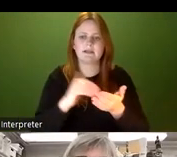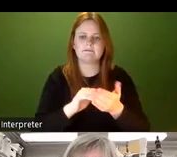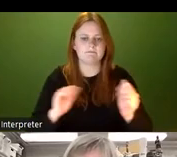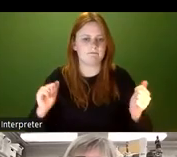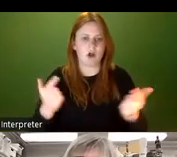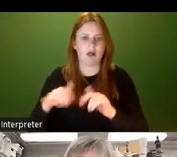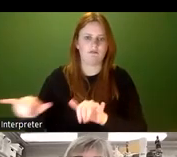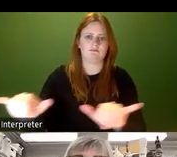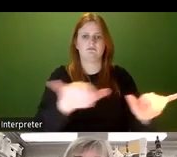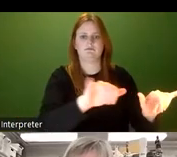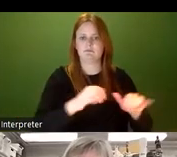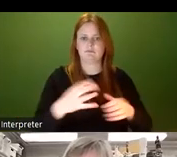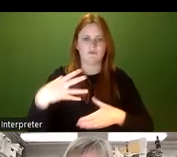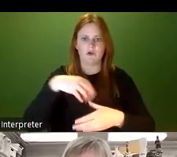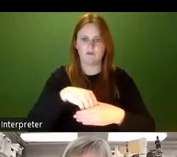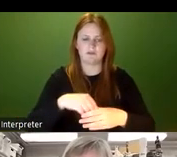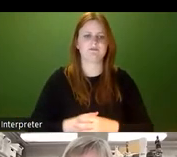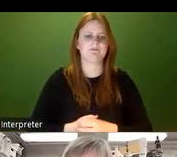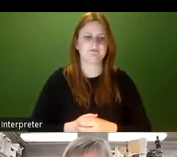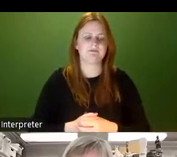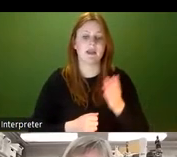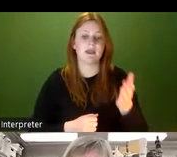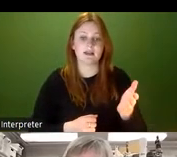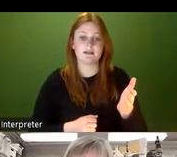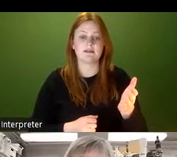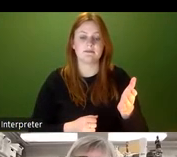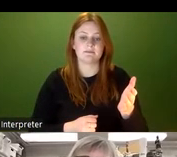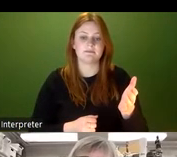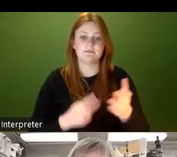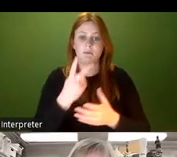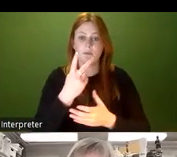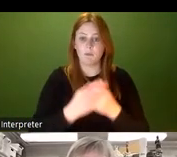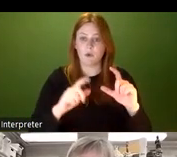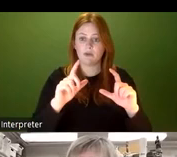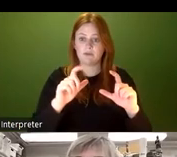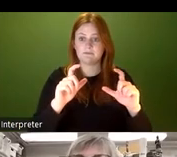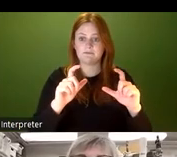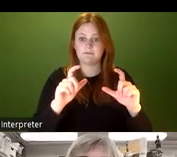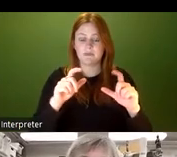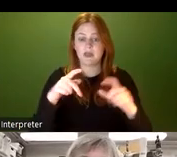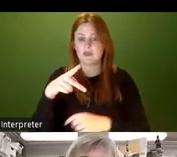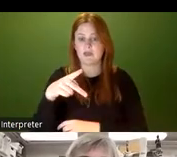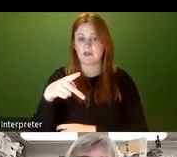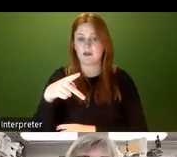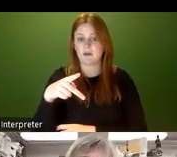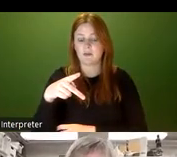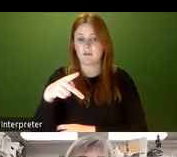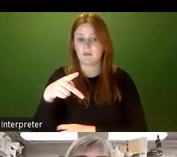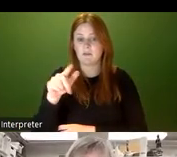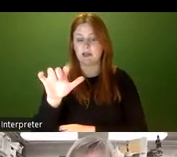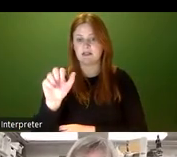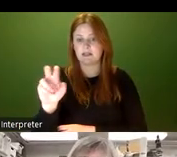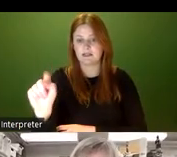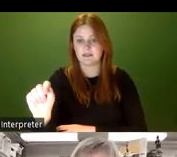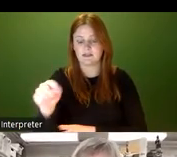are part of. And this was actually, these were both taken in Point Pleasant Park. And